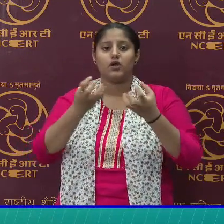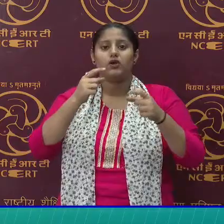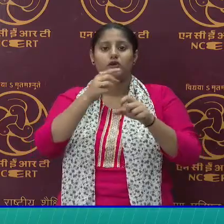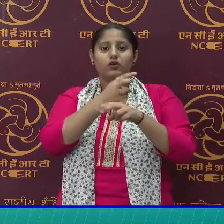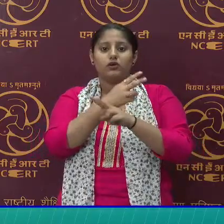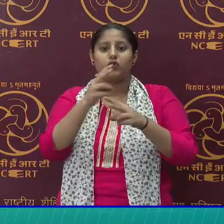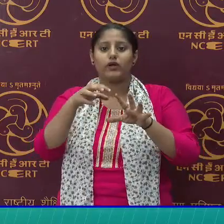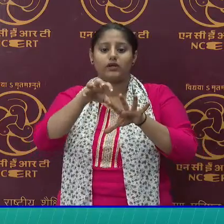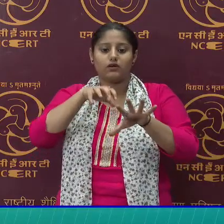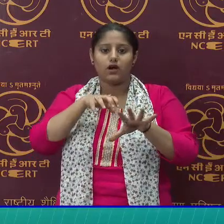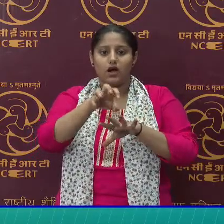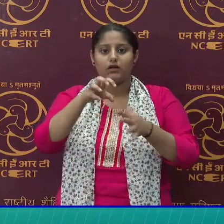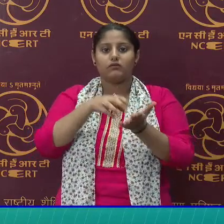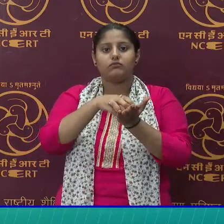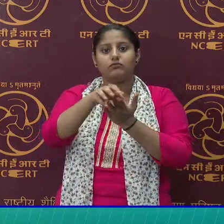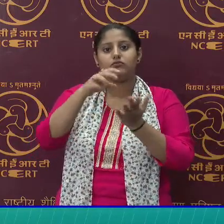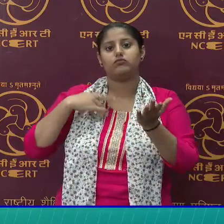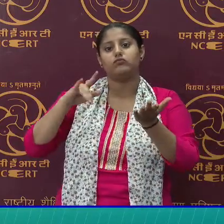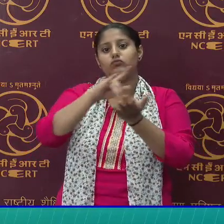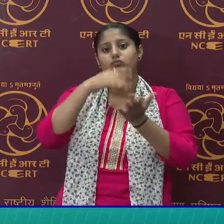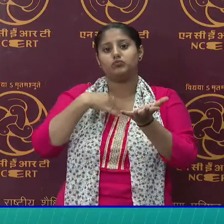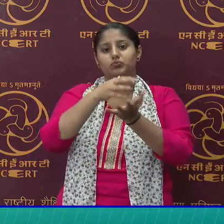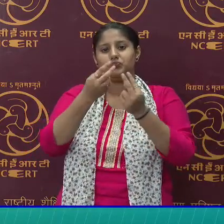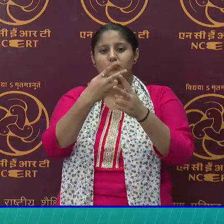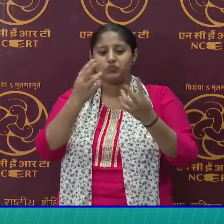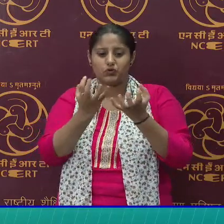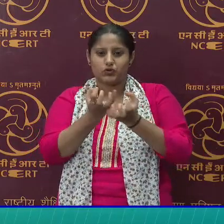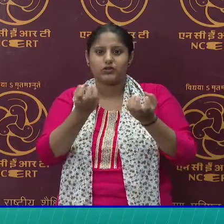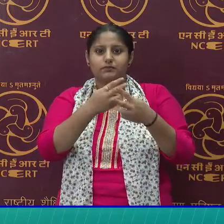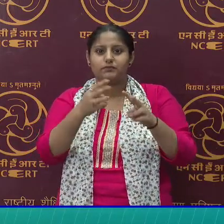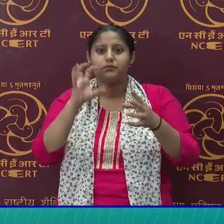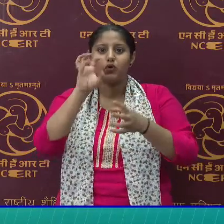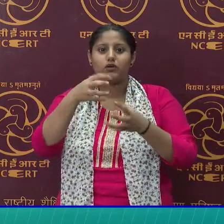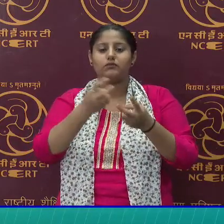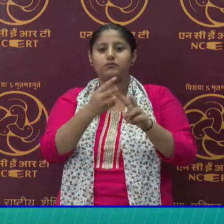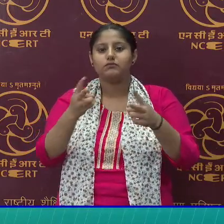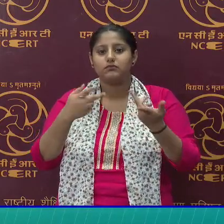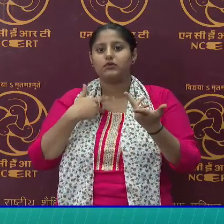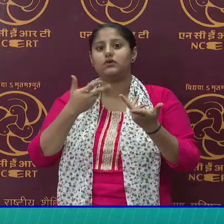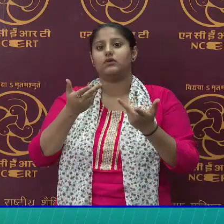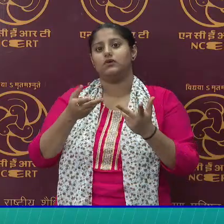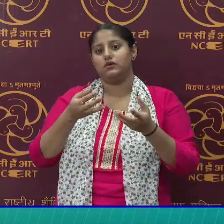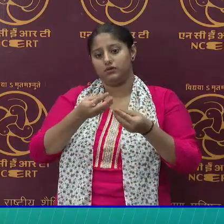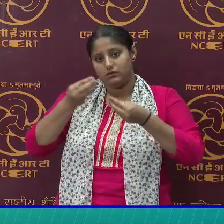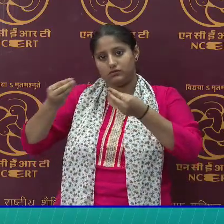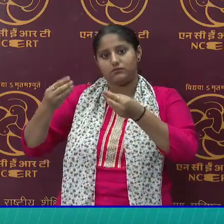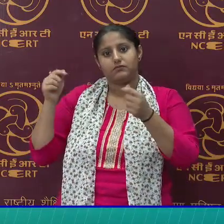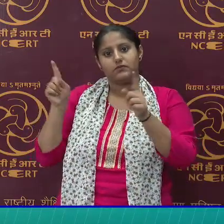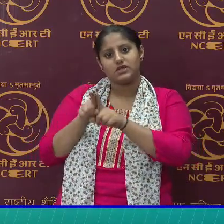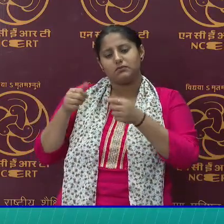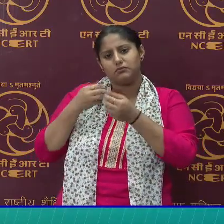we are focusing not just on any toy but indigenous toys. And